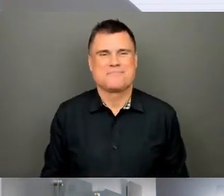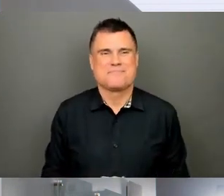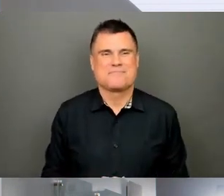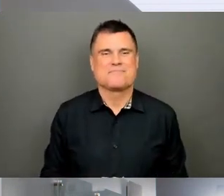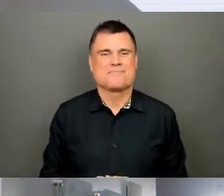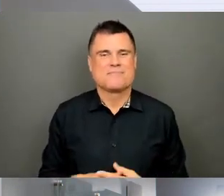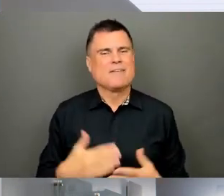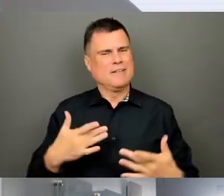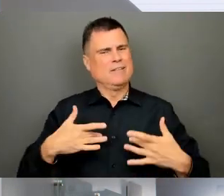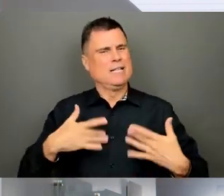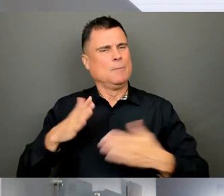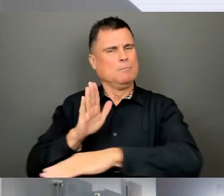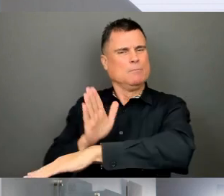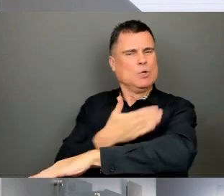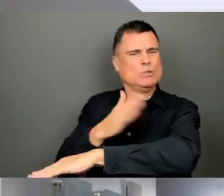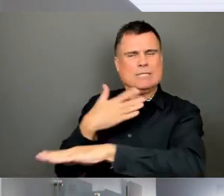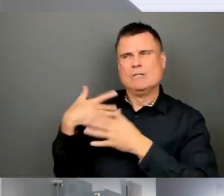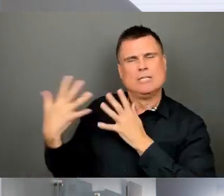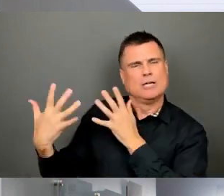Finding the feeling in the music and the beat.